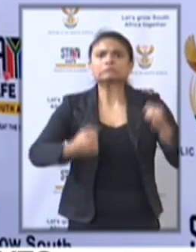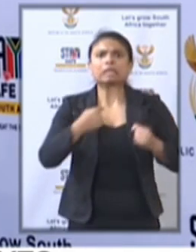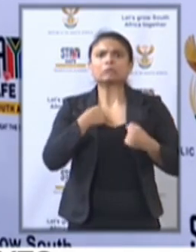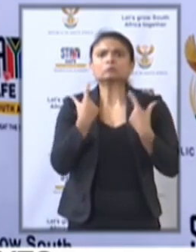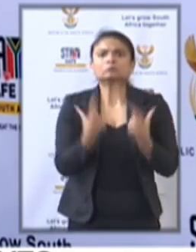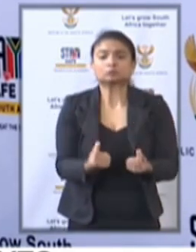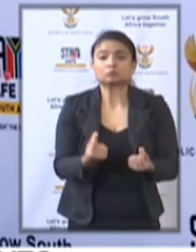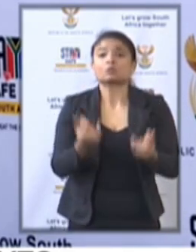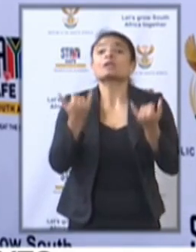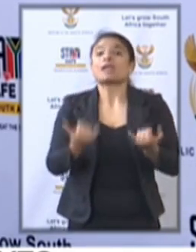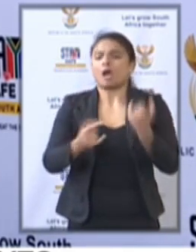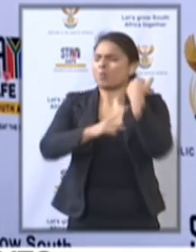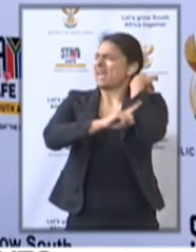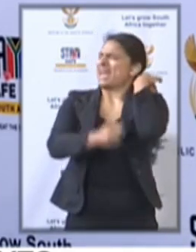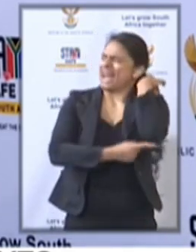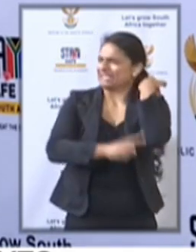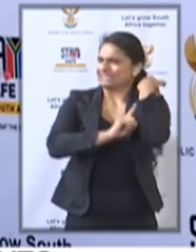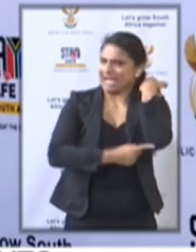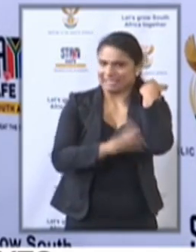one.